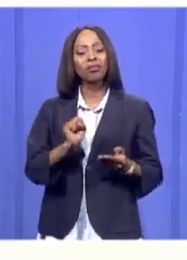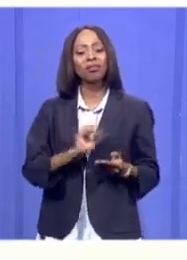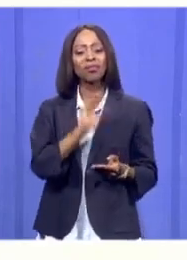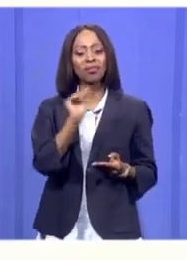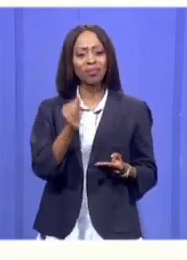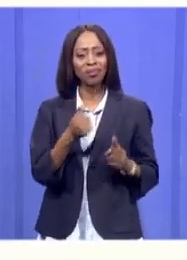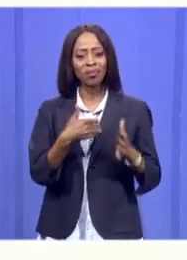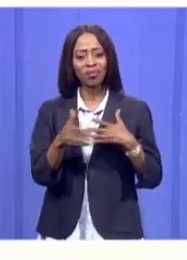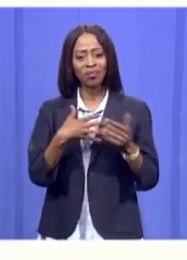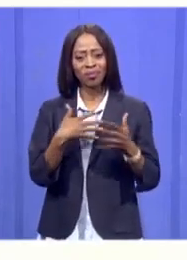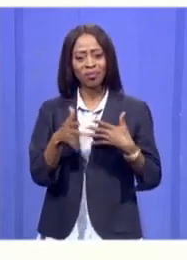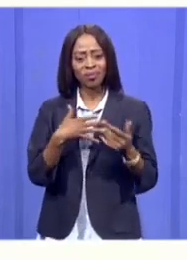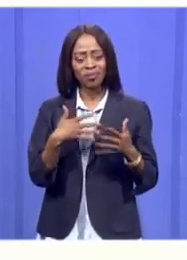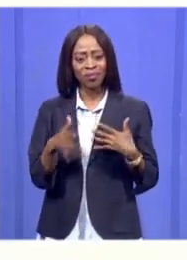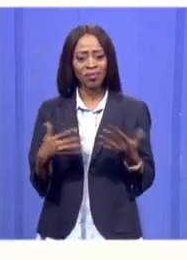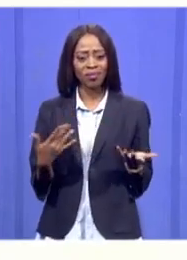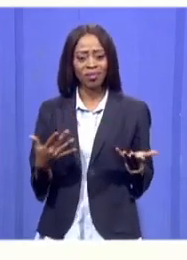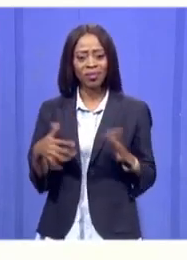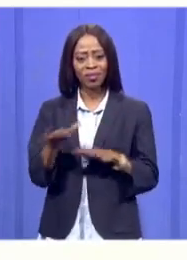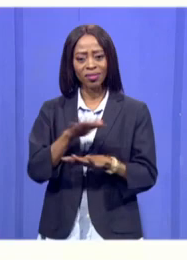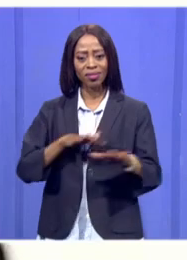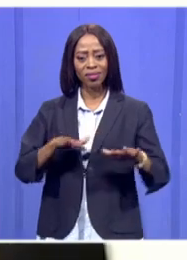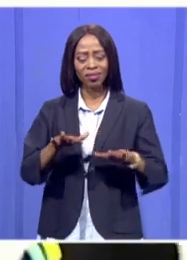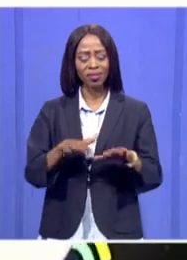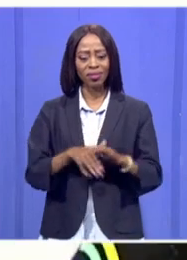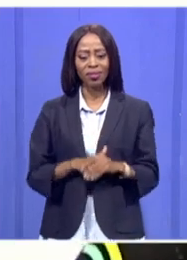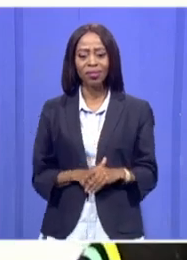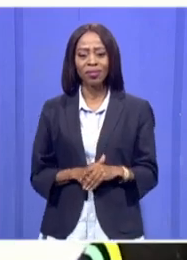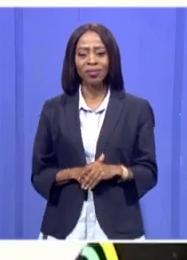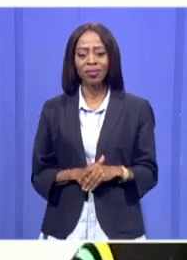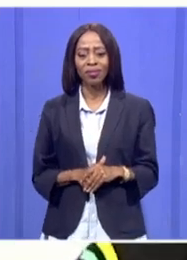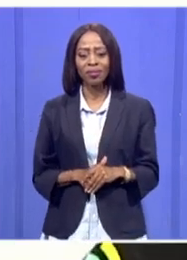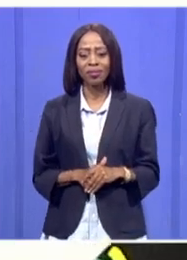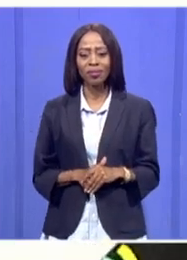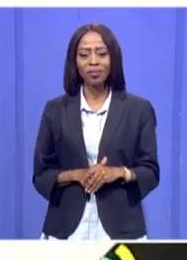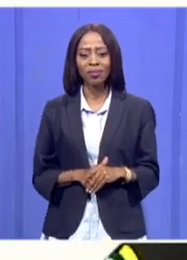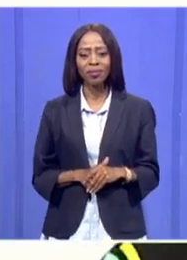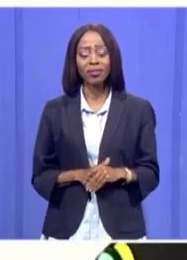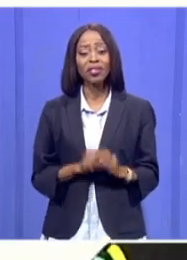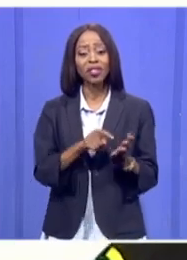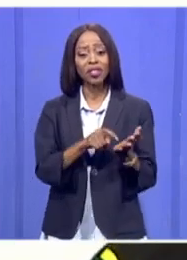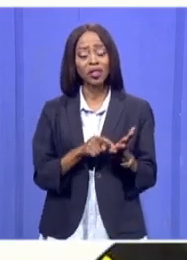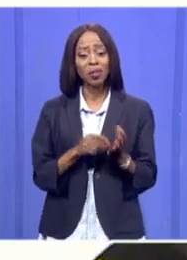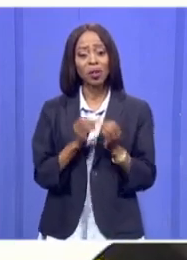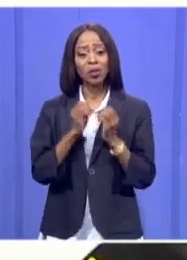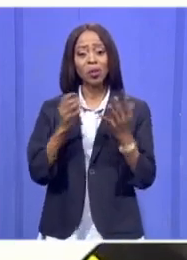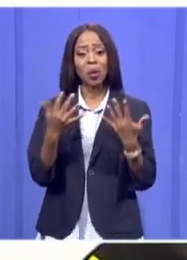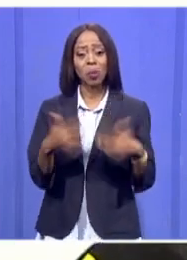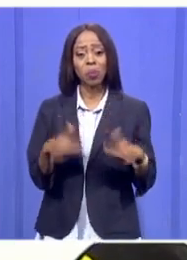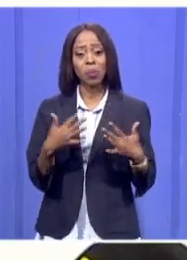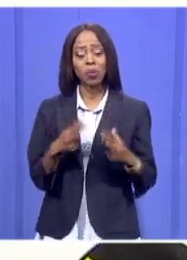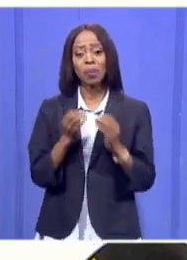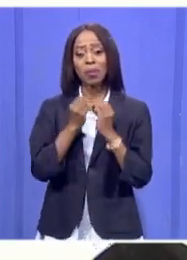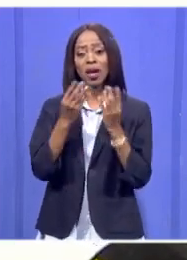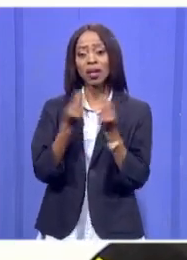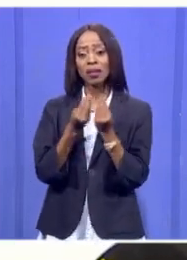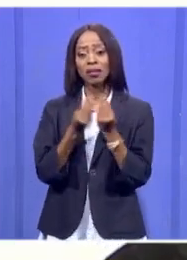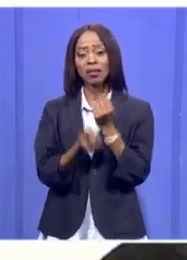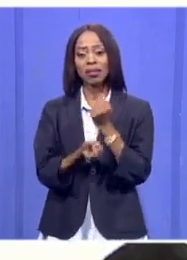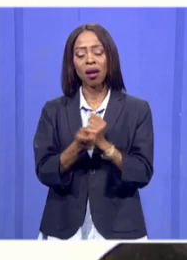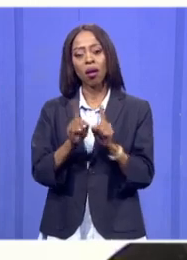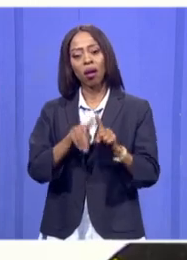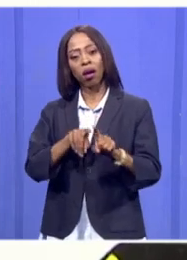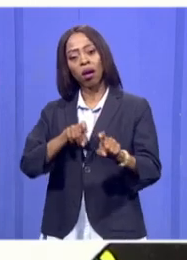in any situation. There's a huge demand. A lot has been said about the backlogs